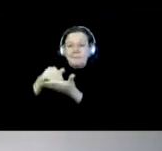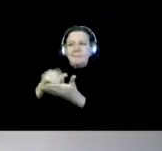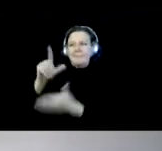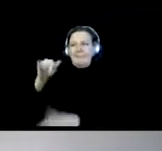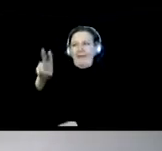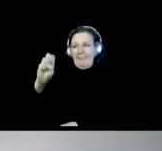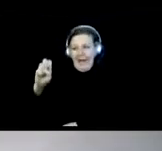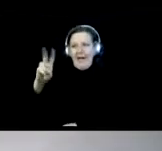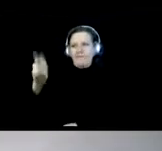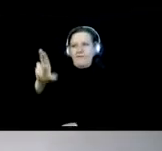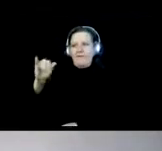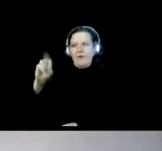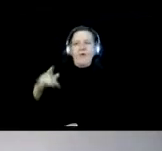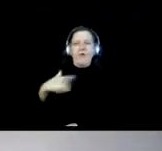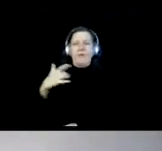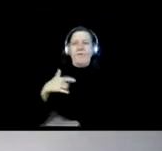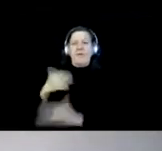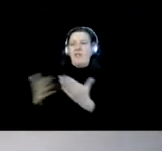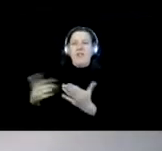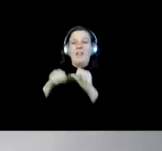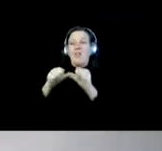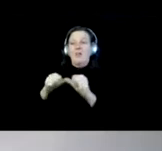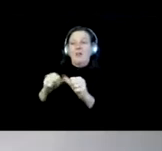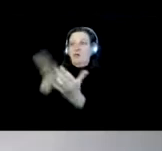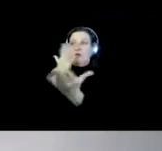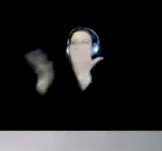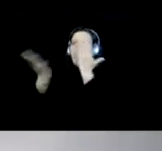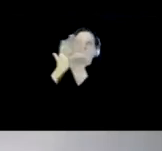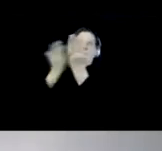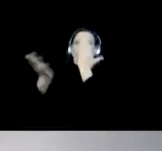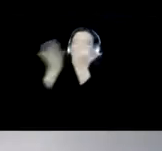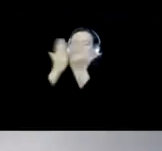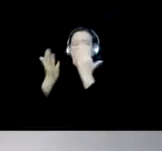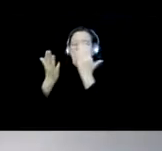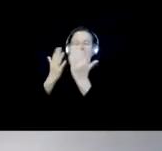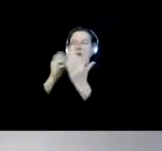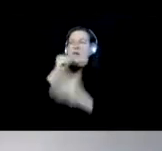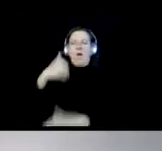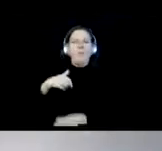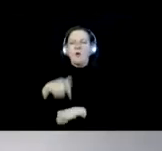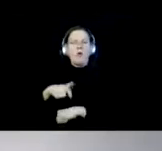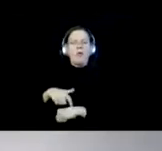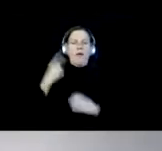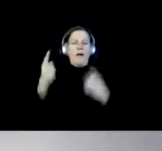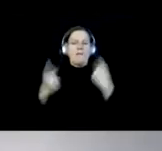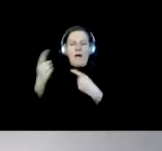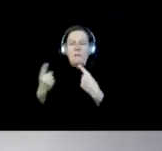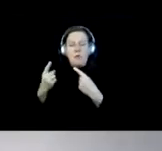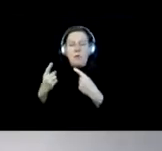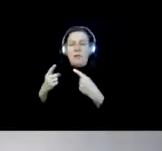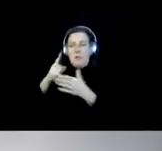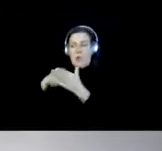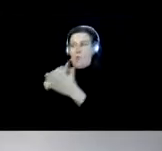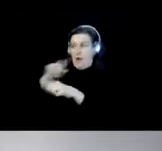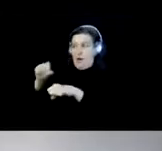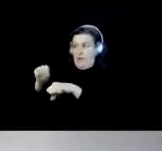like things just keep coming and accumulating, and that we don't have time to consider what they might actually mean or be